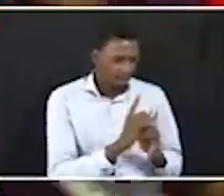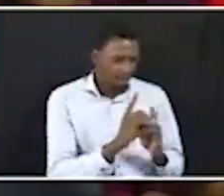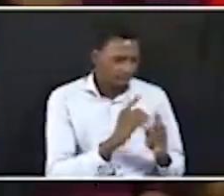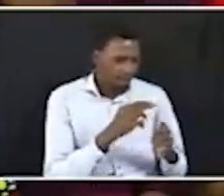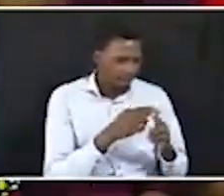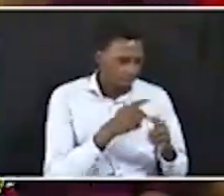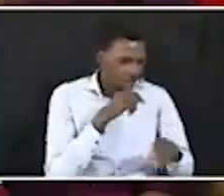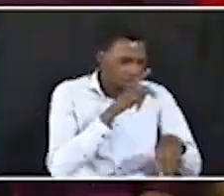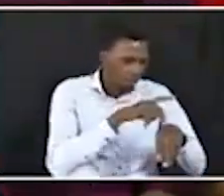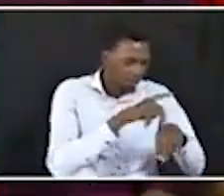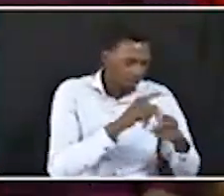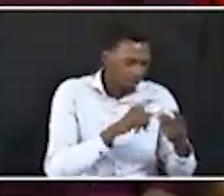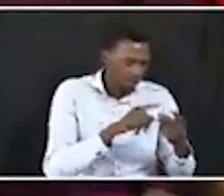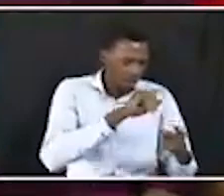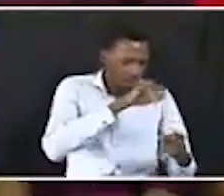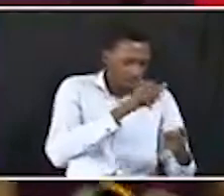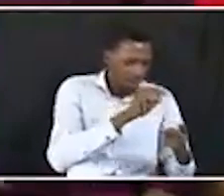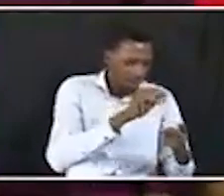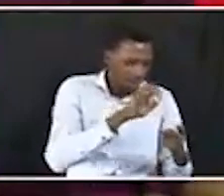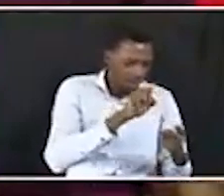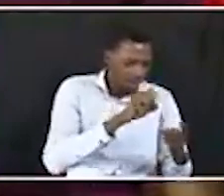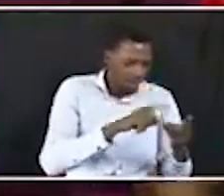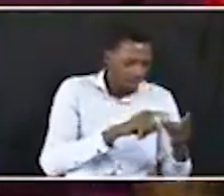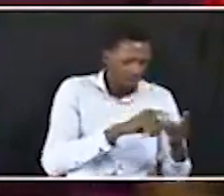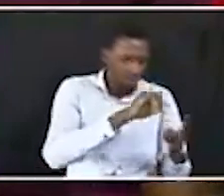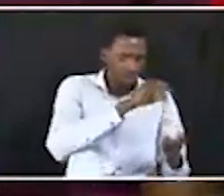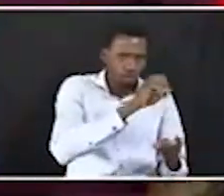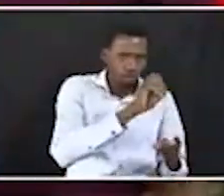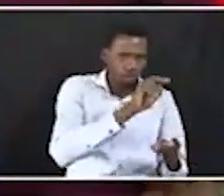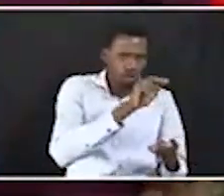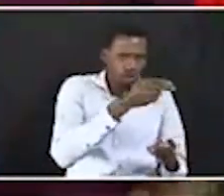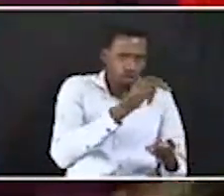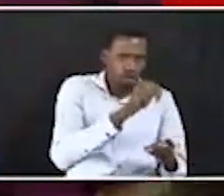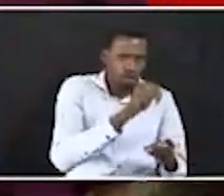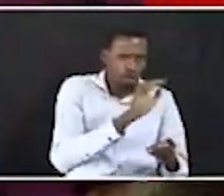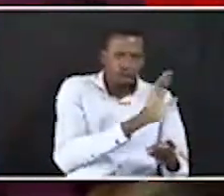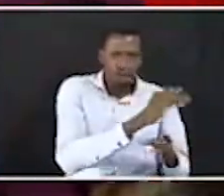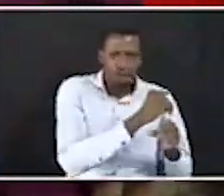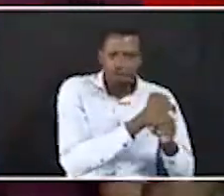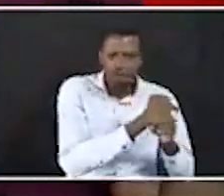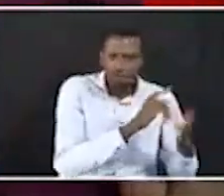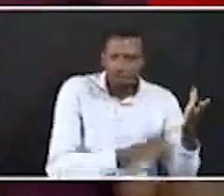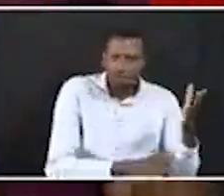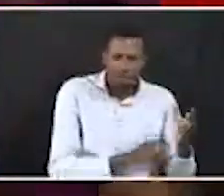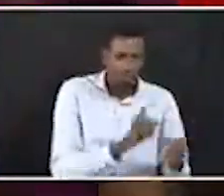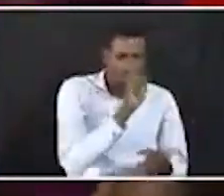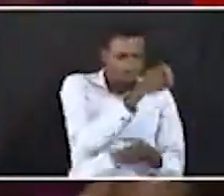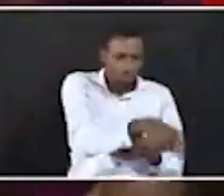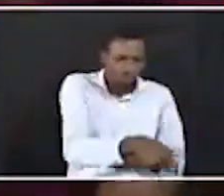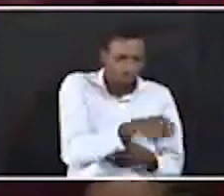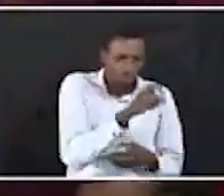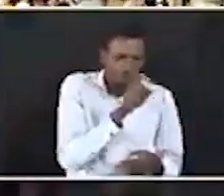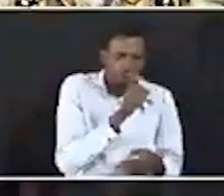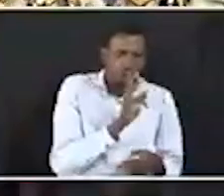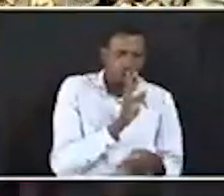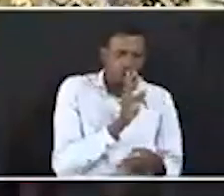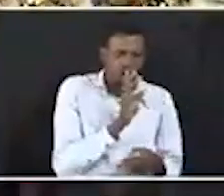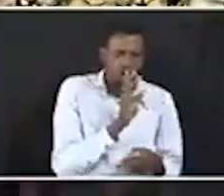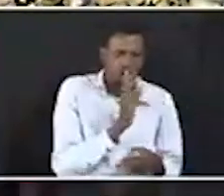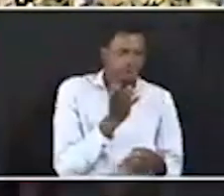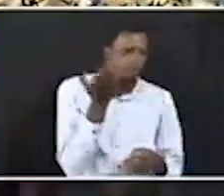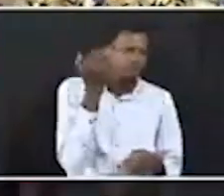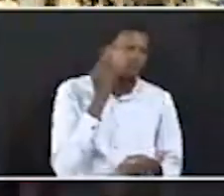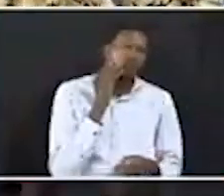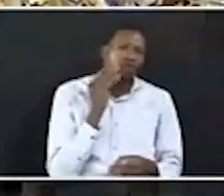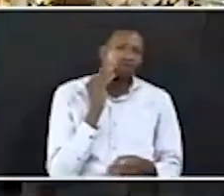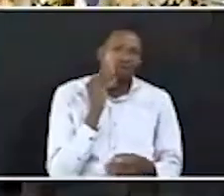James, Andrew, and John, were fishermen. So previously, they had rowed during a storm. And